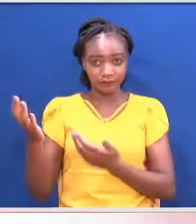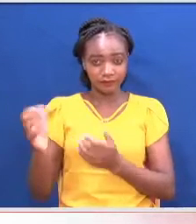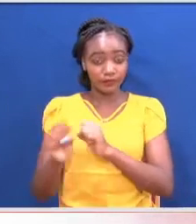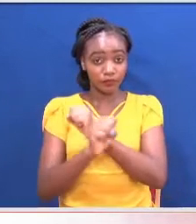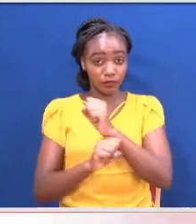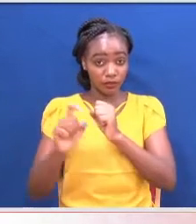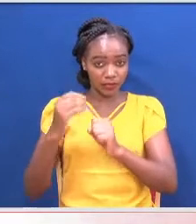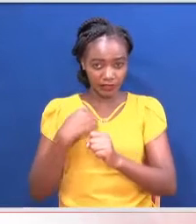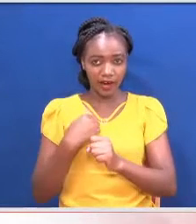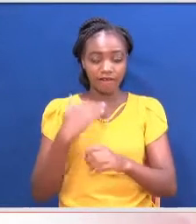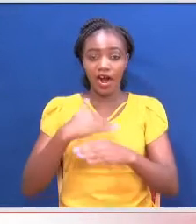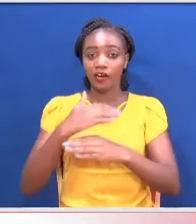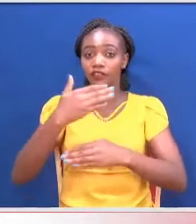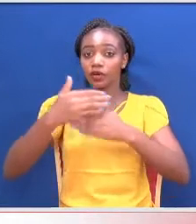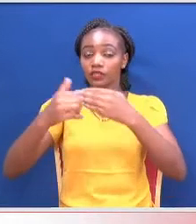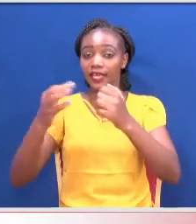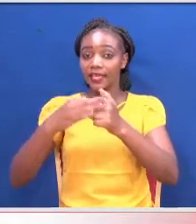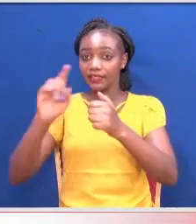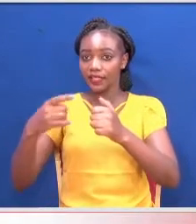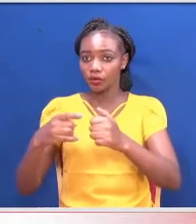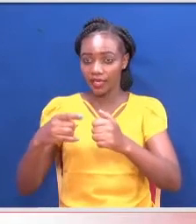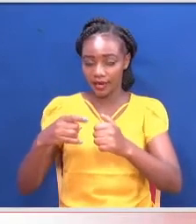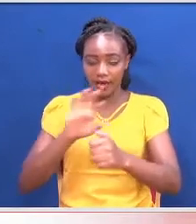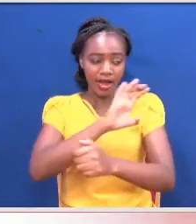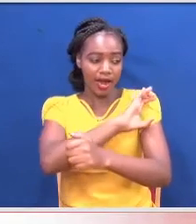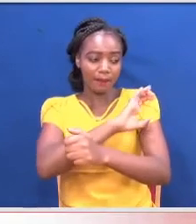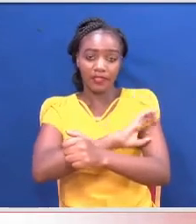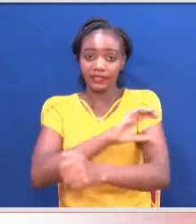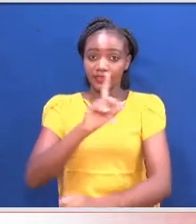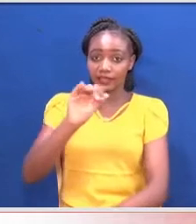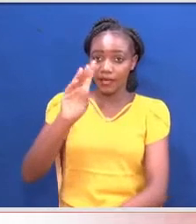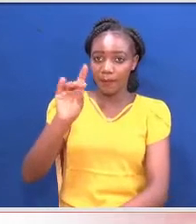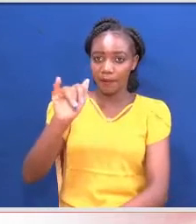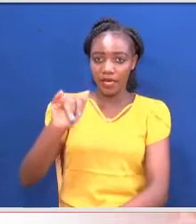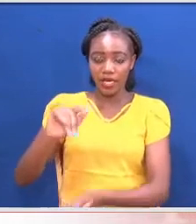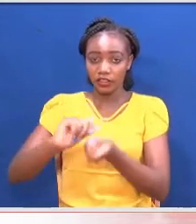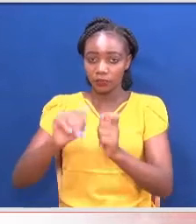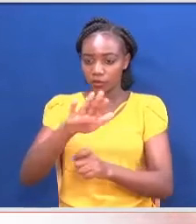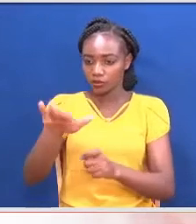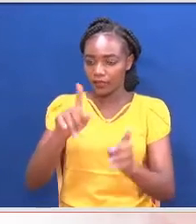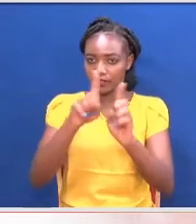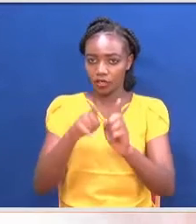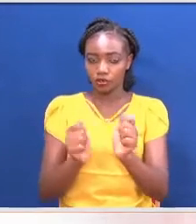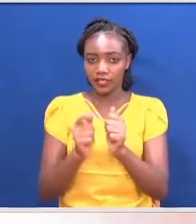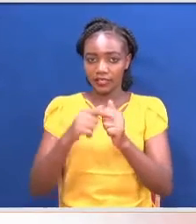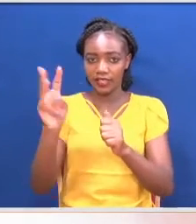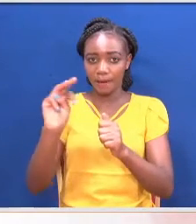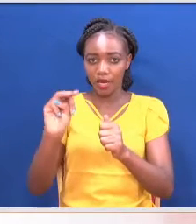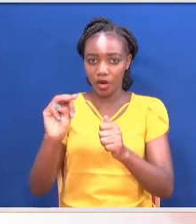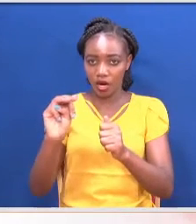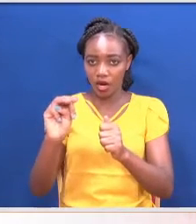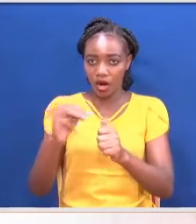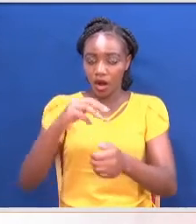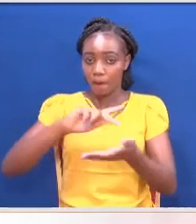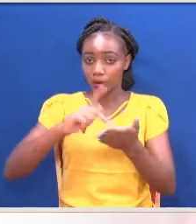owing to the ongoing construction of 8,000 capacity Kibabii Sports Complex. The 60 million shilling facility will have an